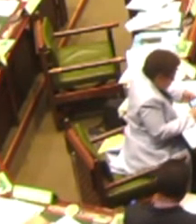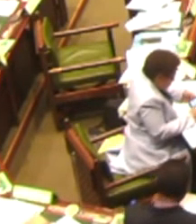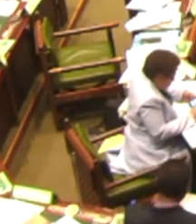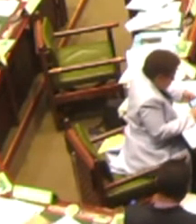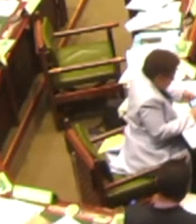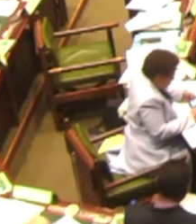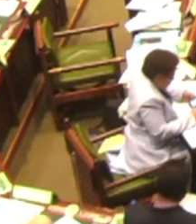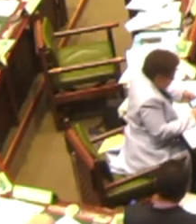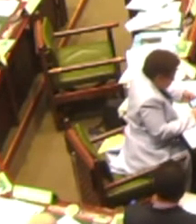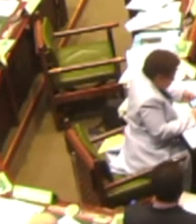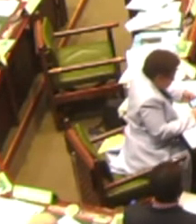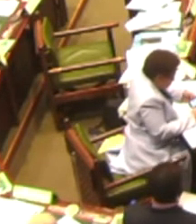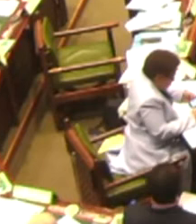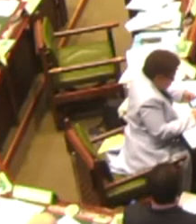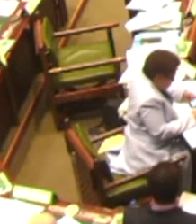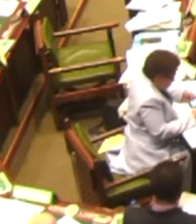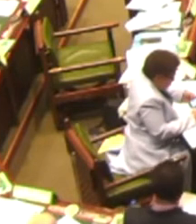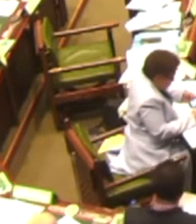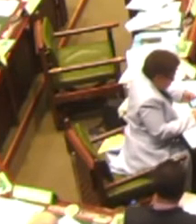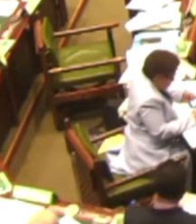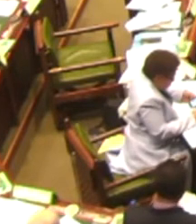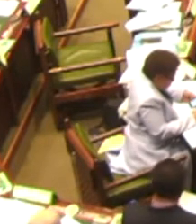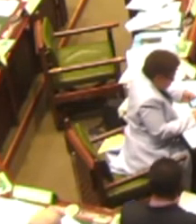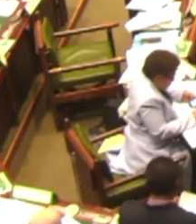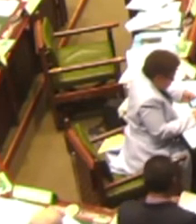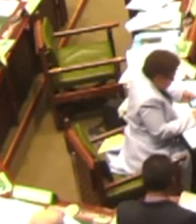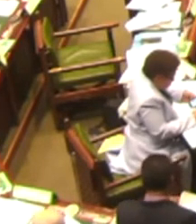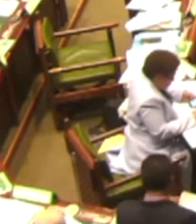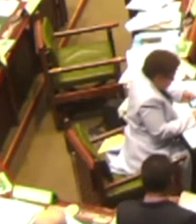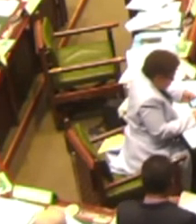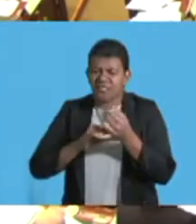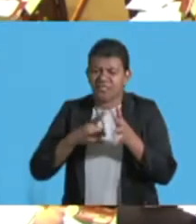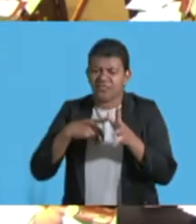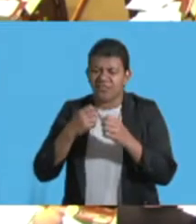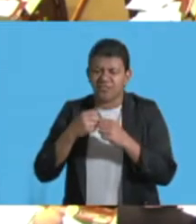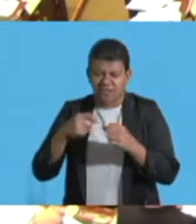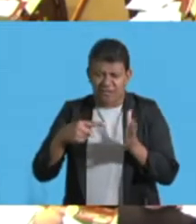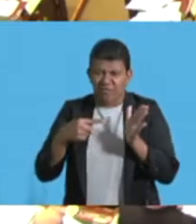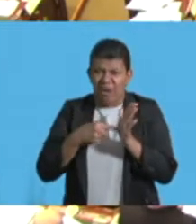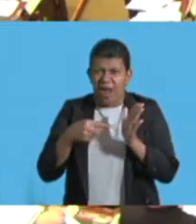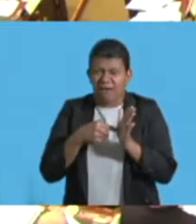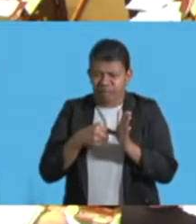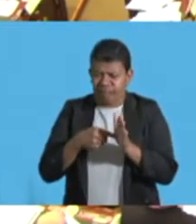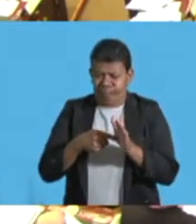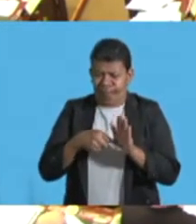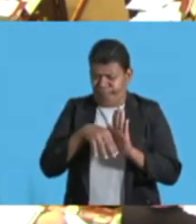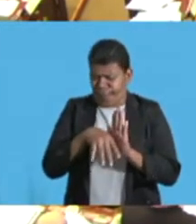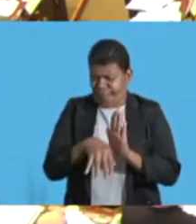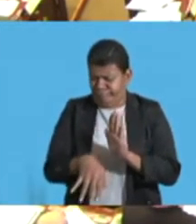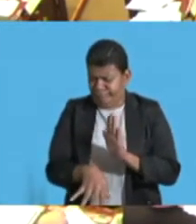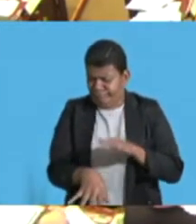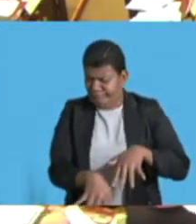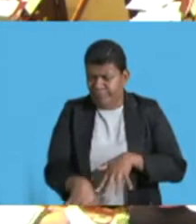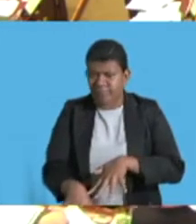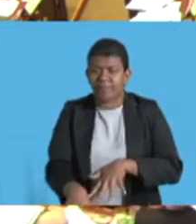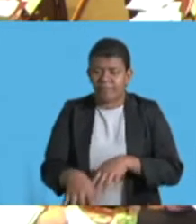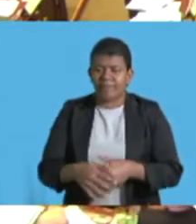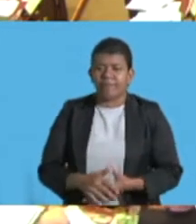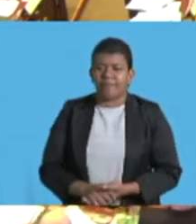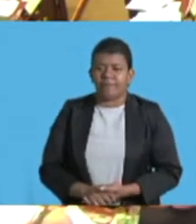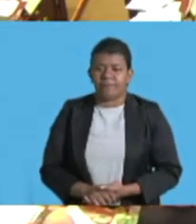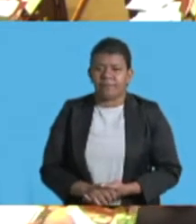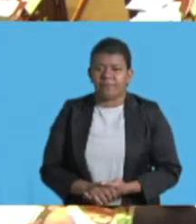of Work, Maritime Safety Authority of Fiji, Government Shipping Services, and Department of Transport Planning. Madam